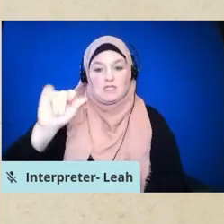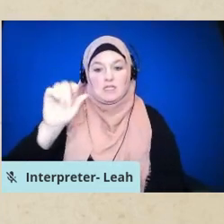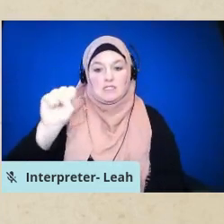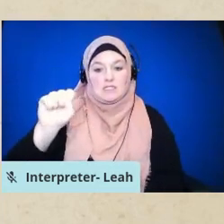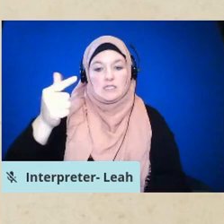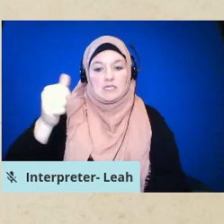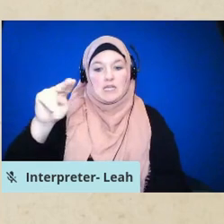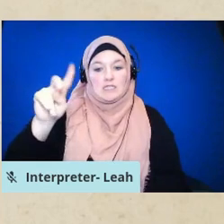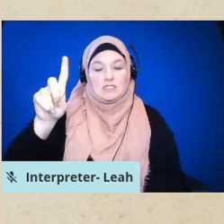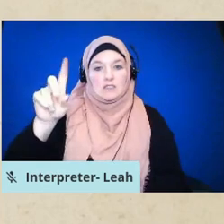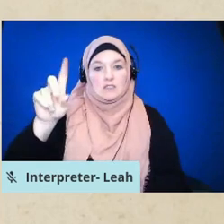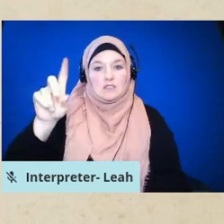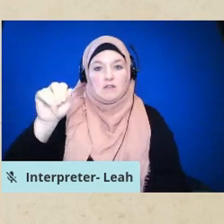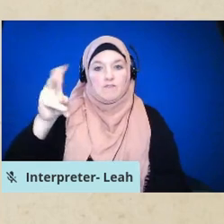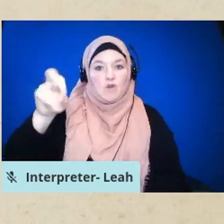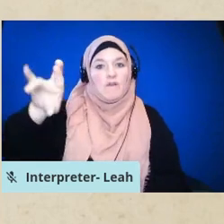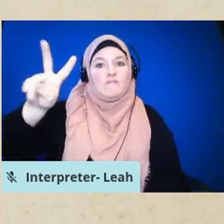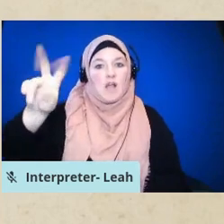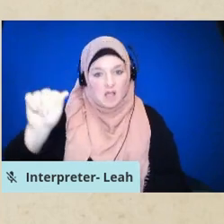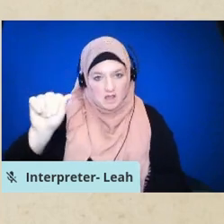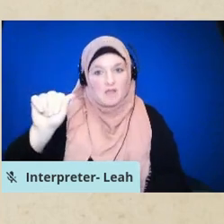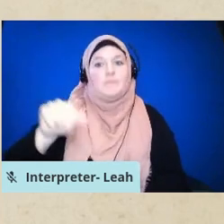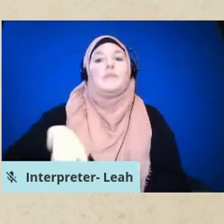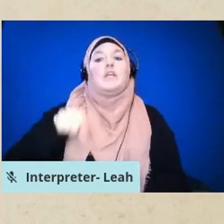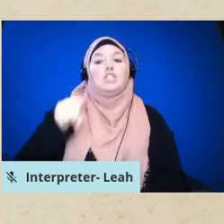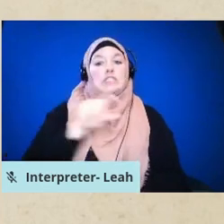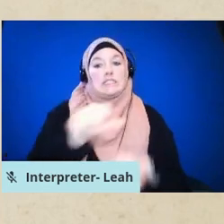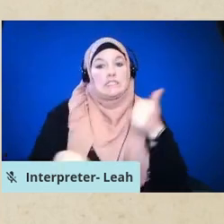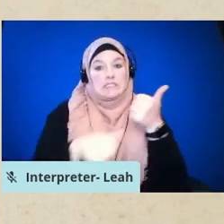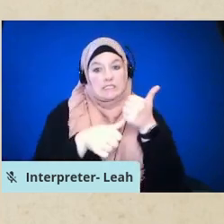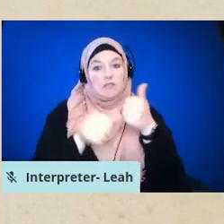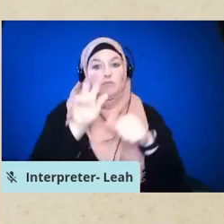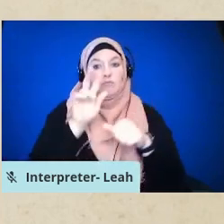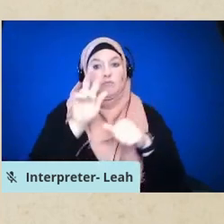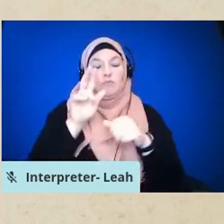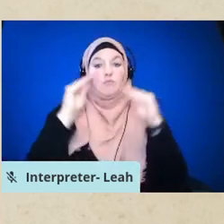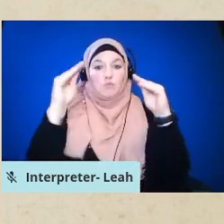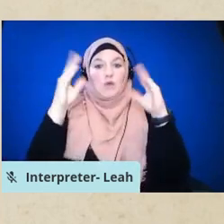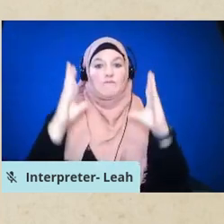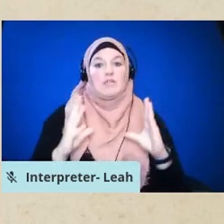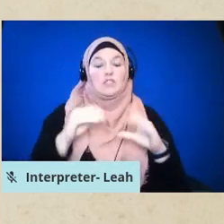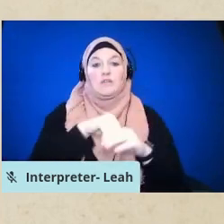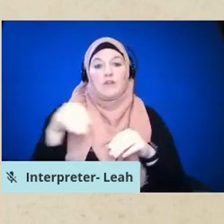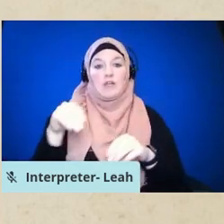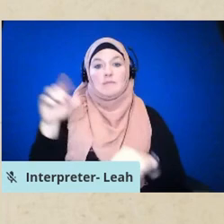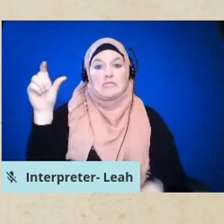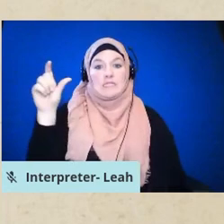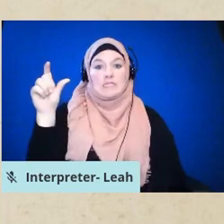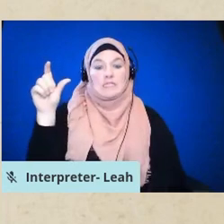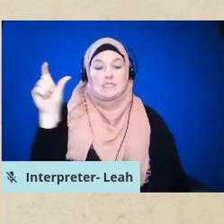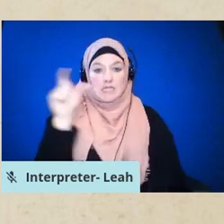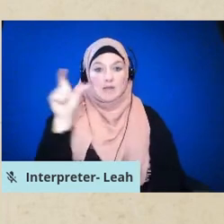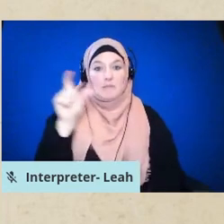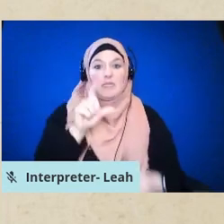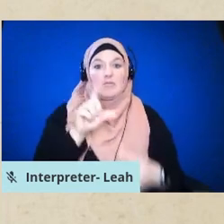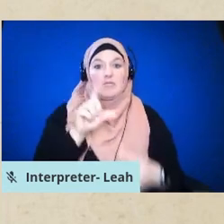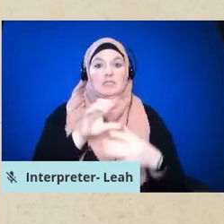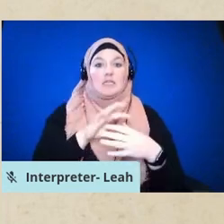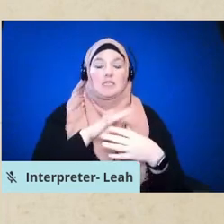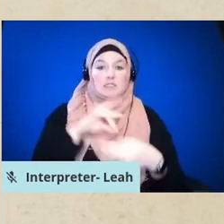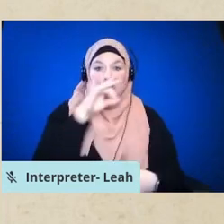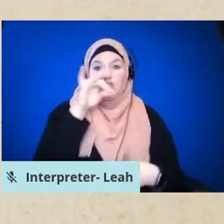Dr. Nazila Iskandarova is an assistant professor in Islamic Spiritual Care and